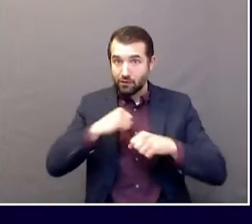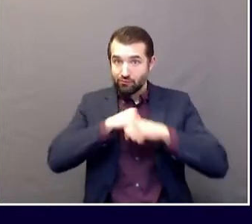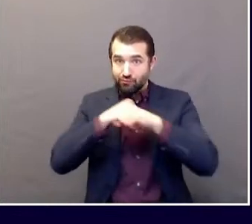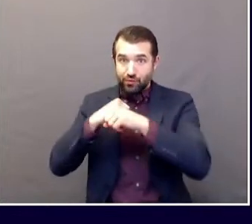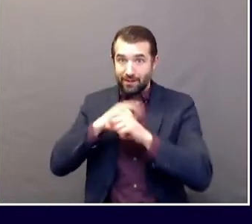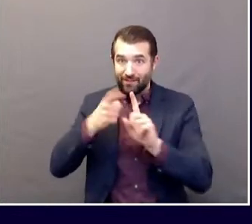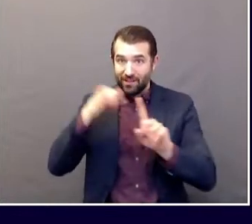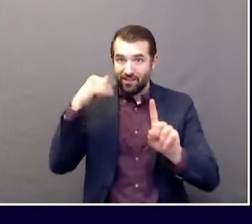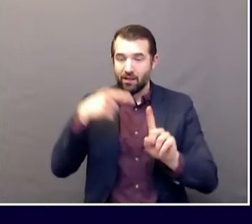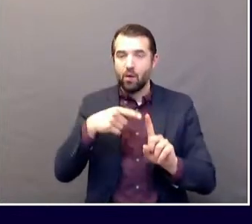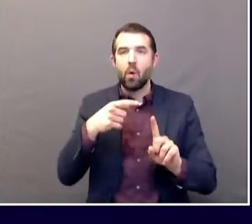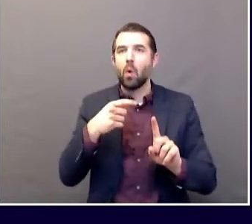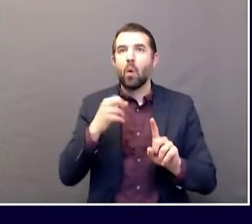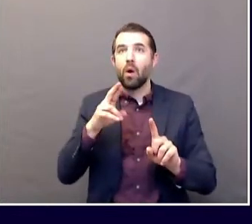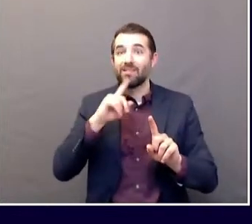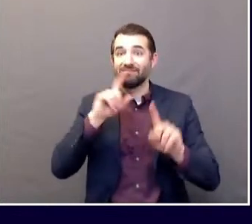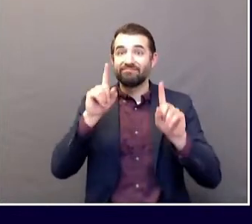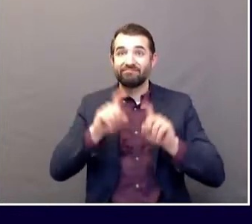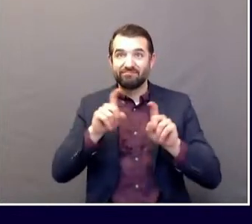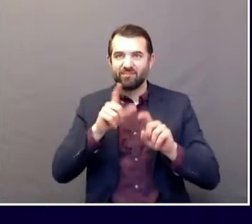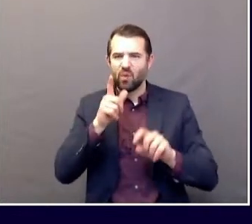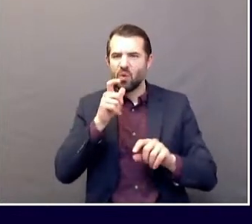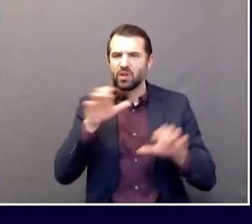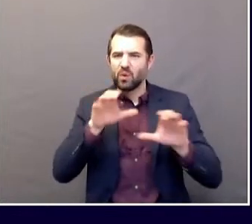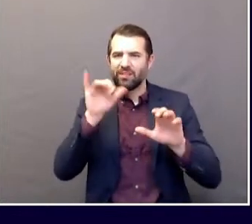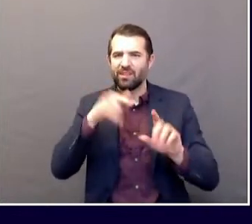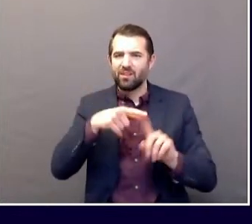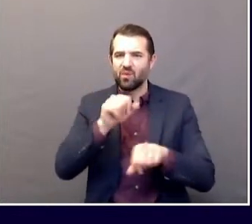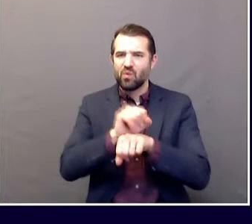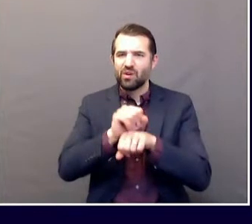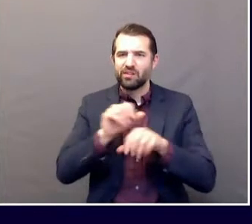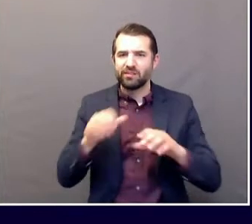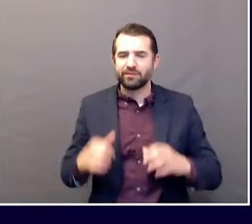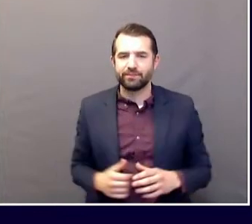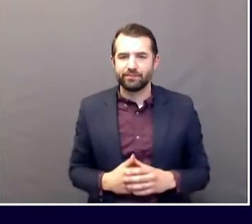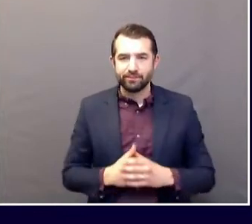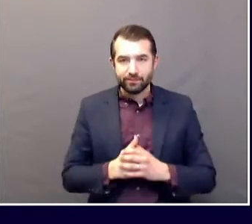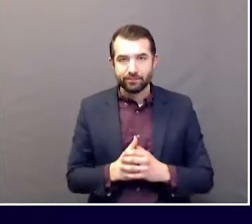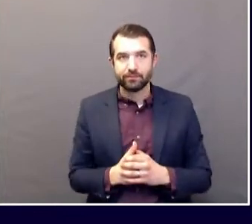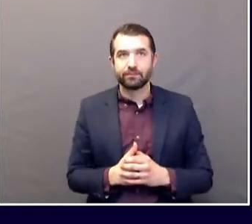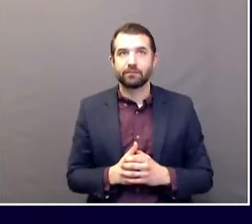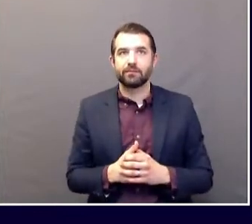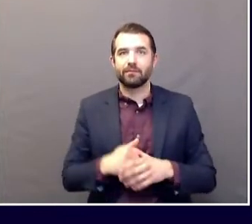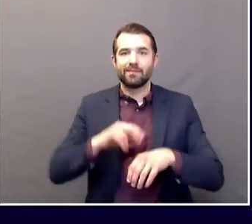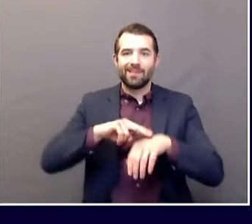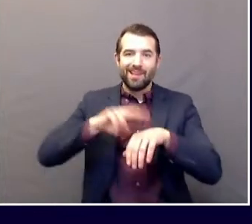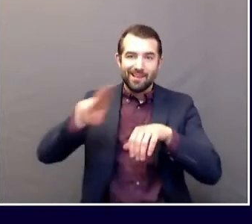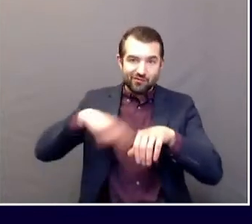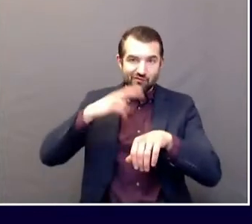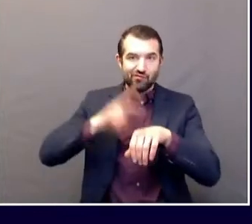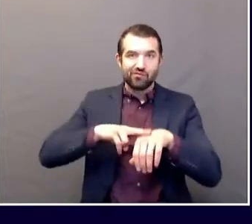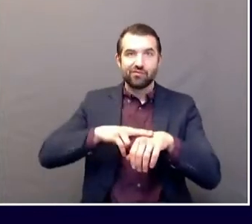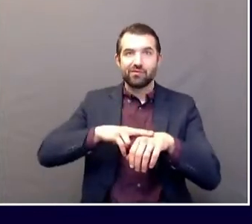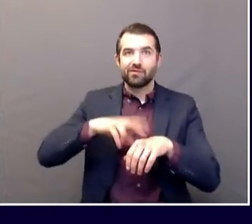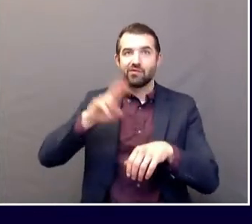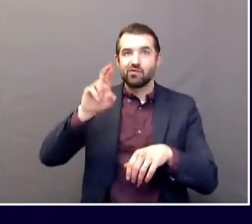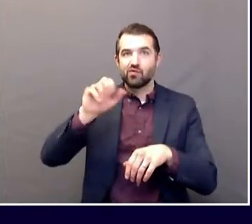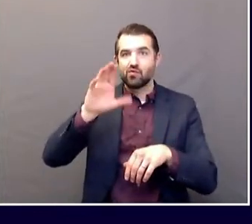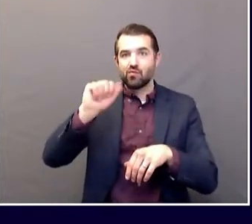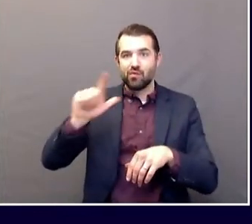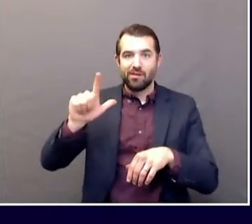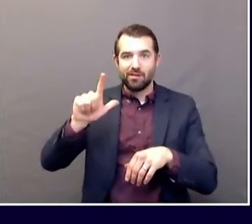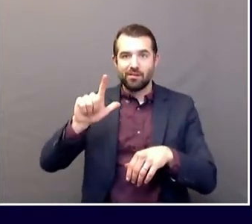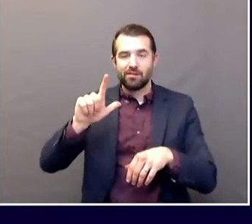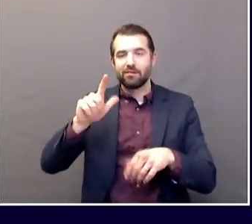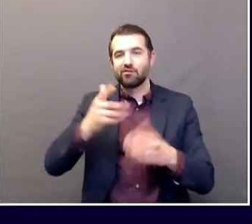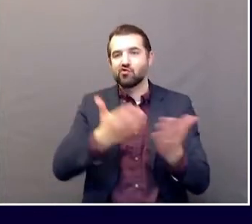done? So we did get a national recall notice about these potentially counterfeit N95s, as reminders,